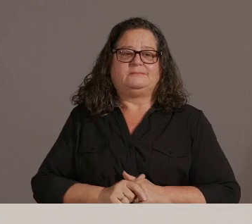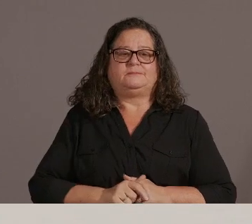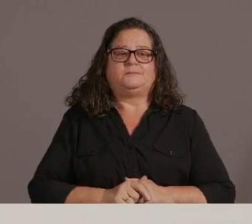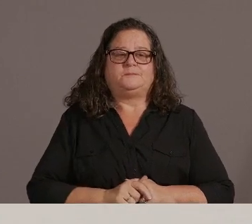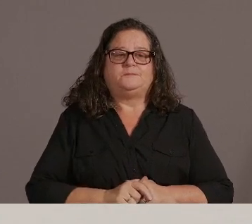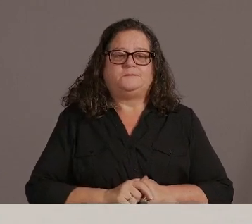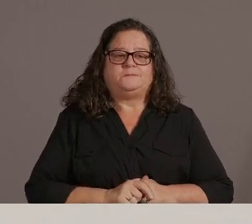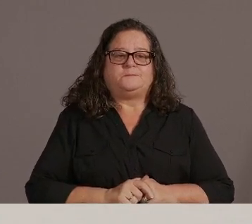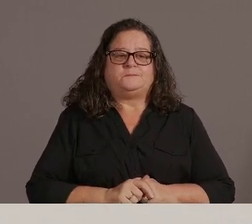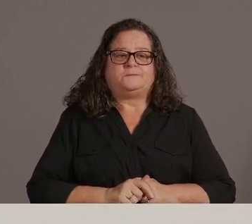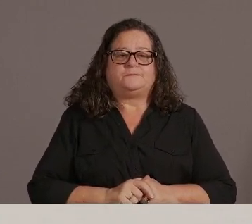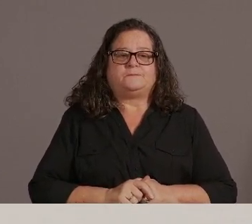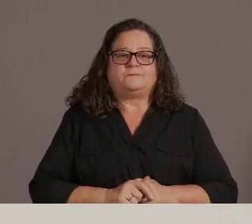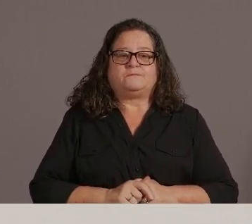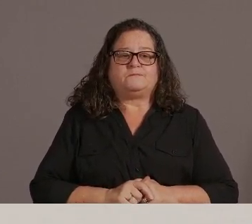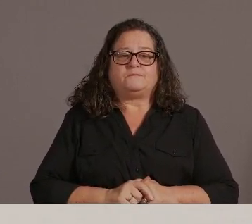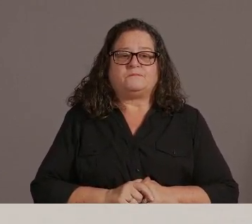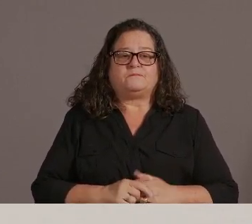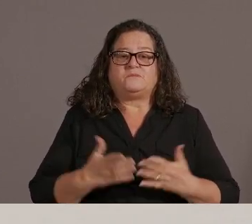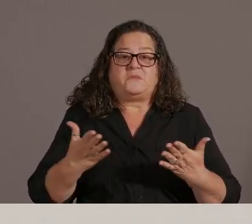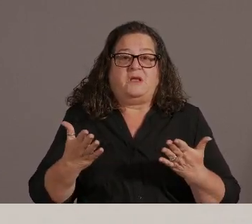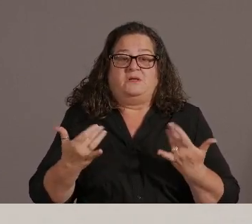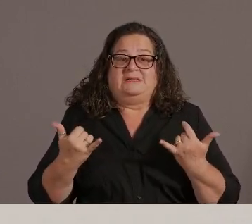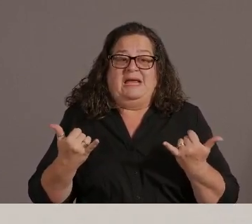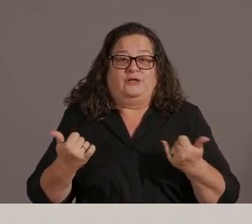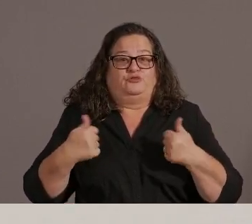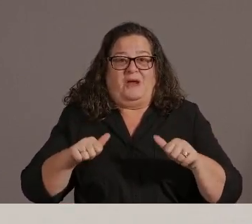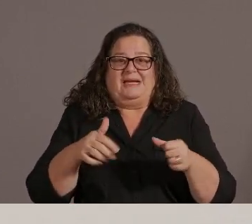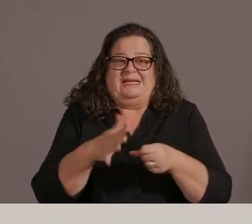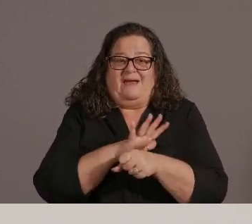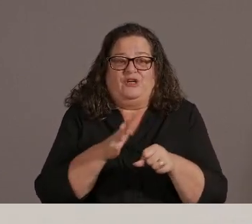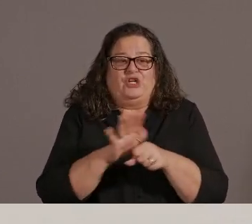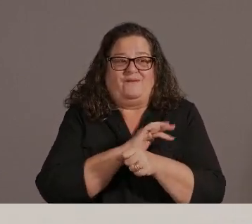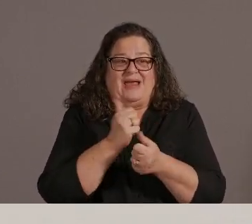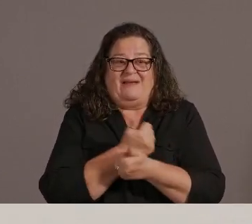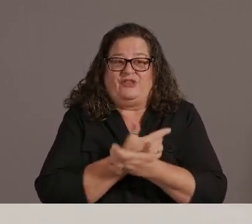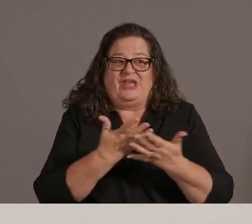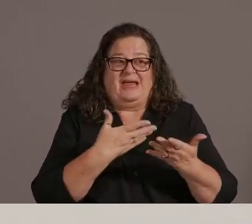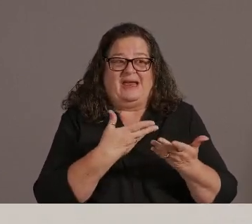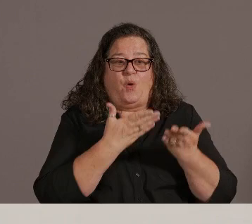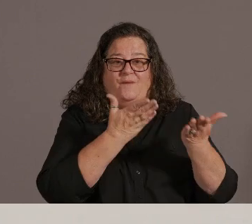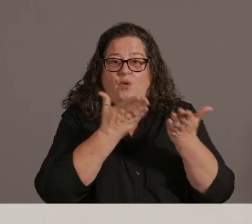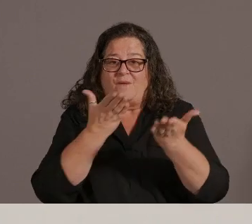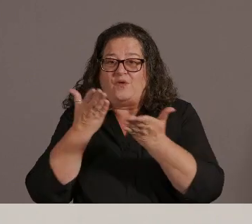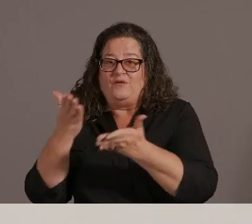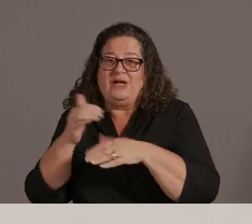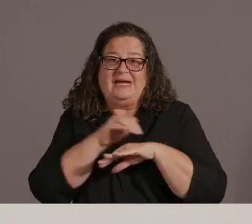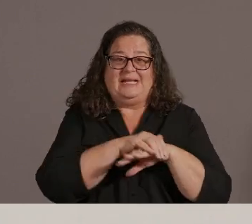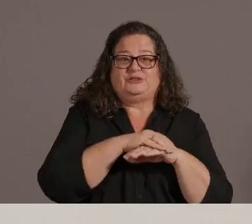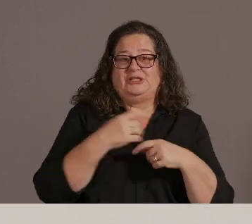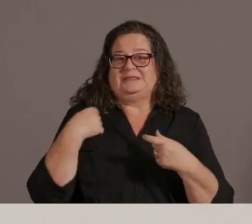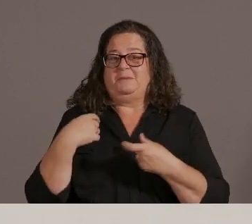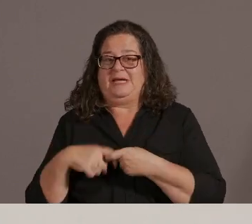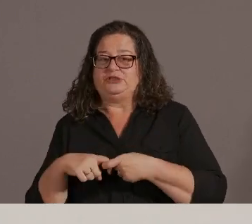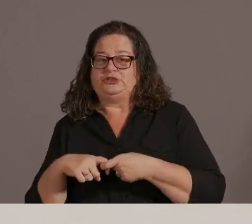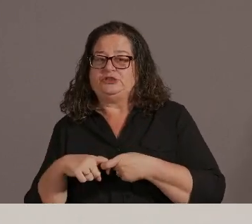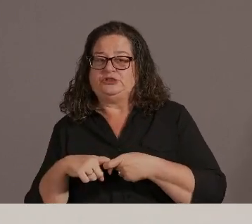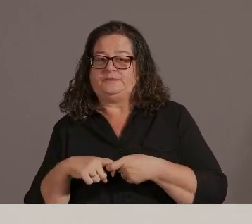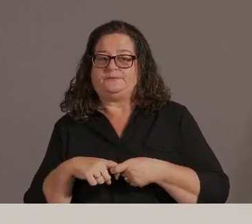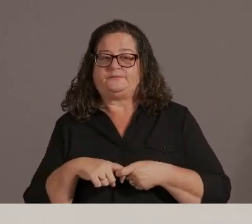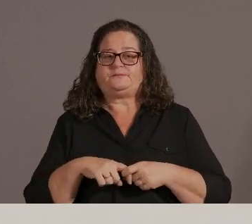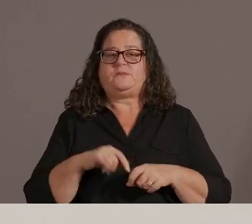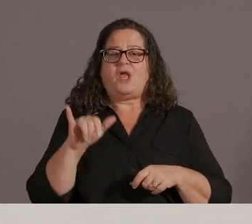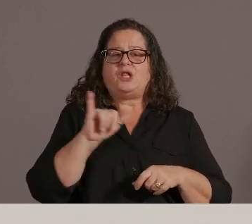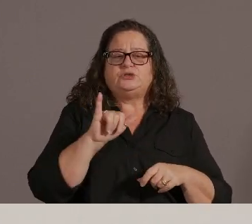scheduled. So we do try to make sure that we are doing that, but we're also reaching out to our Spanish media partners and working with